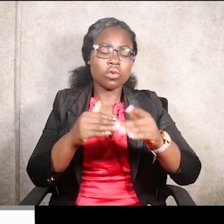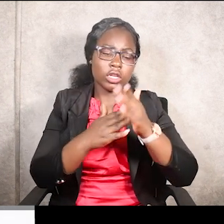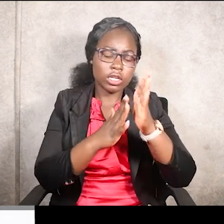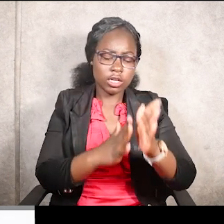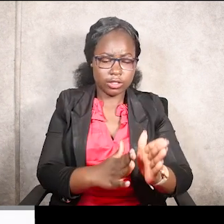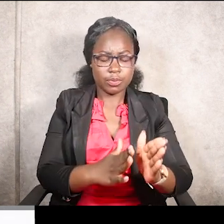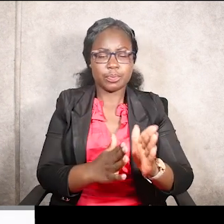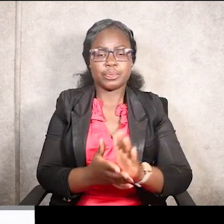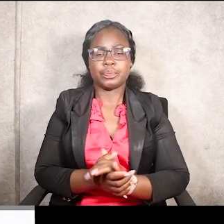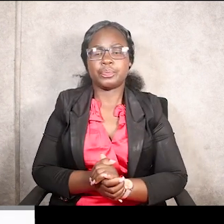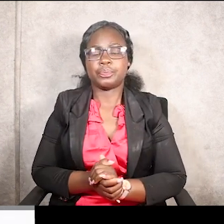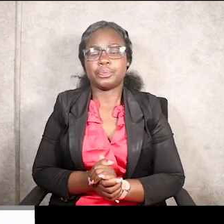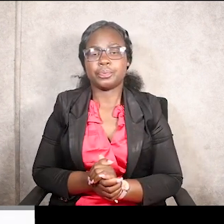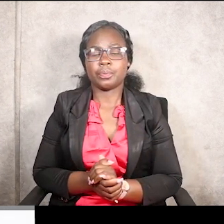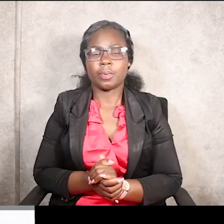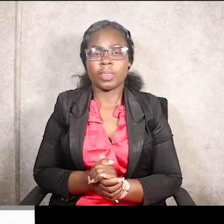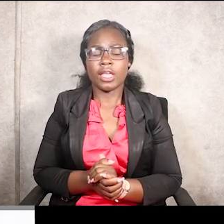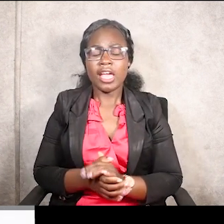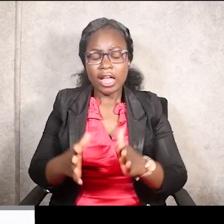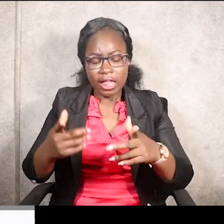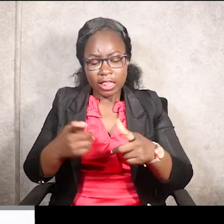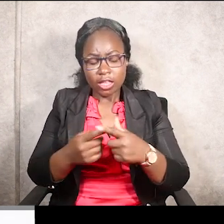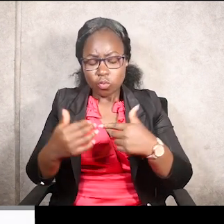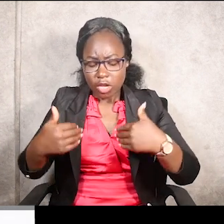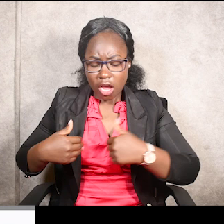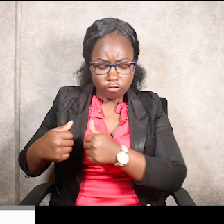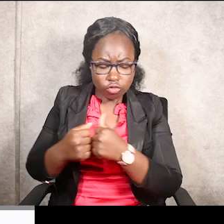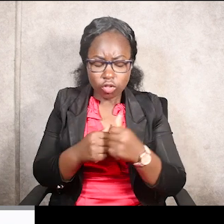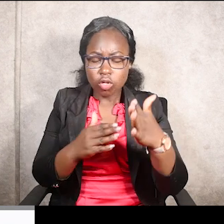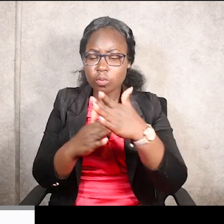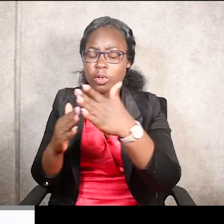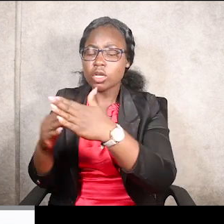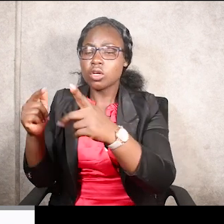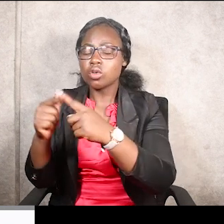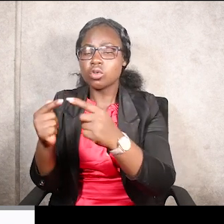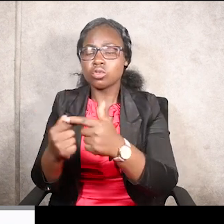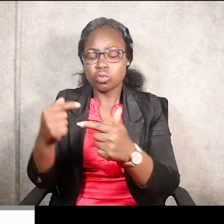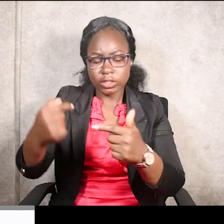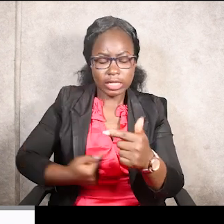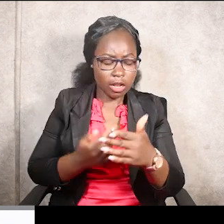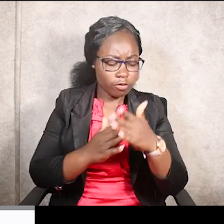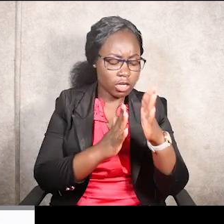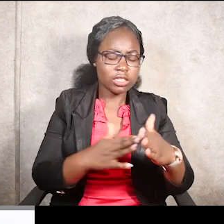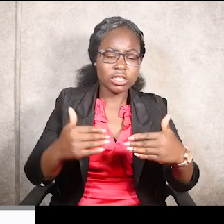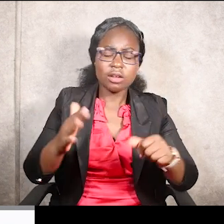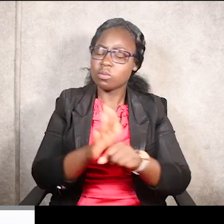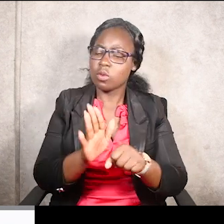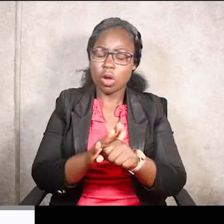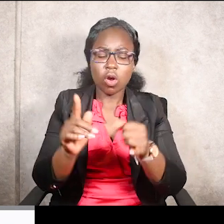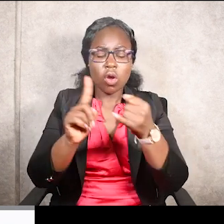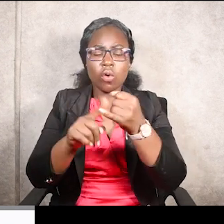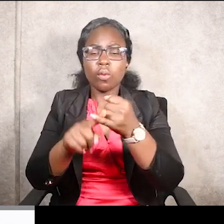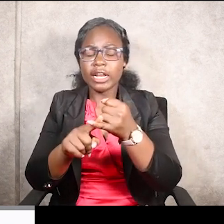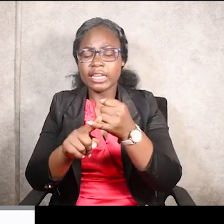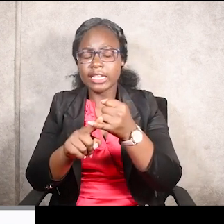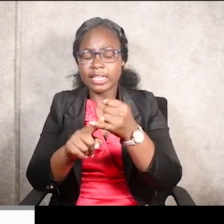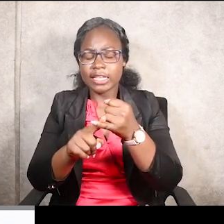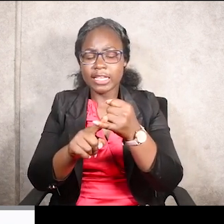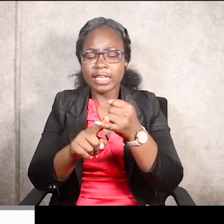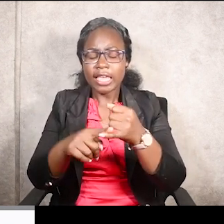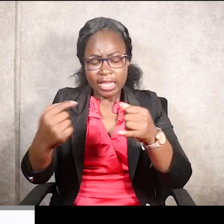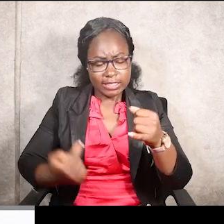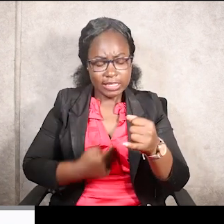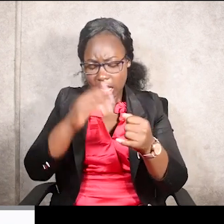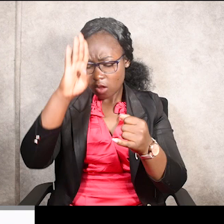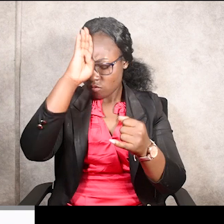check. The challenges and barriers to self-leadership, there are many. One is self-doubt, not